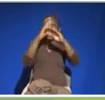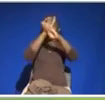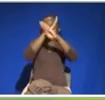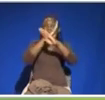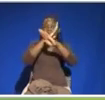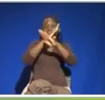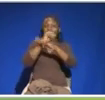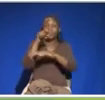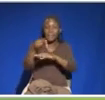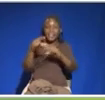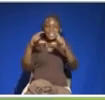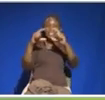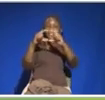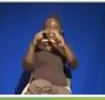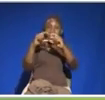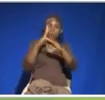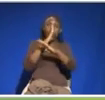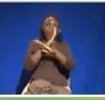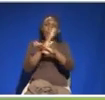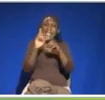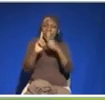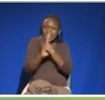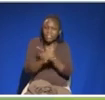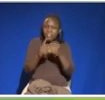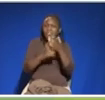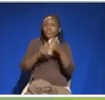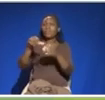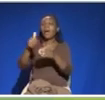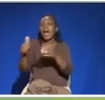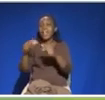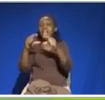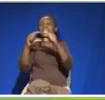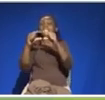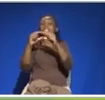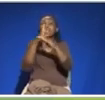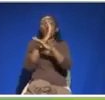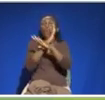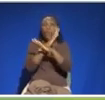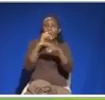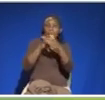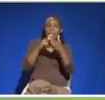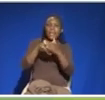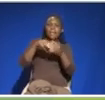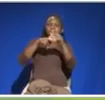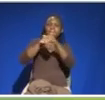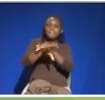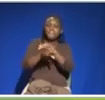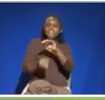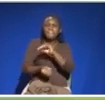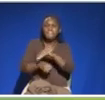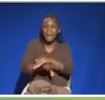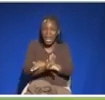This cell wall is different from the cell wall that is found in plant cells, in